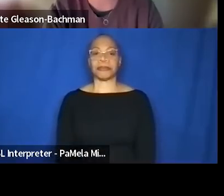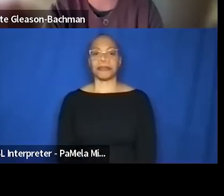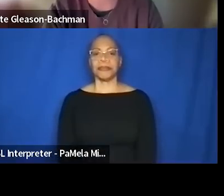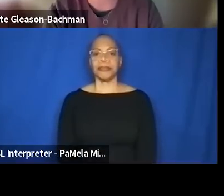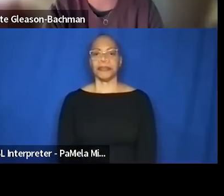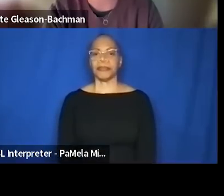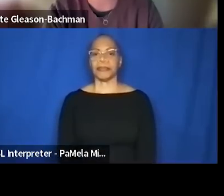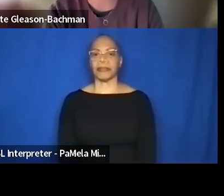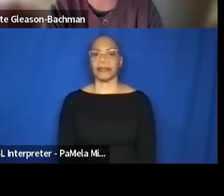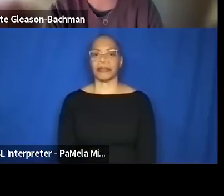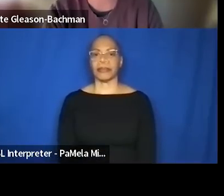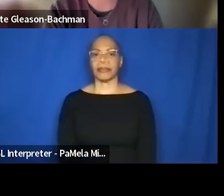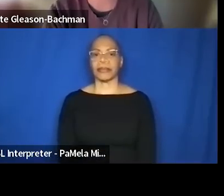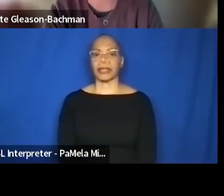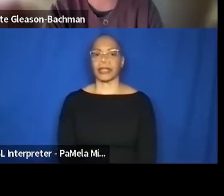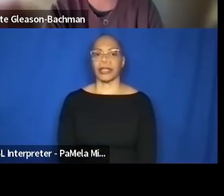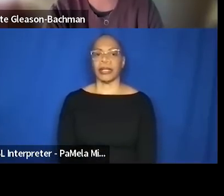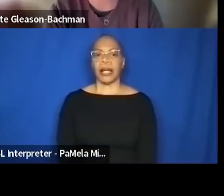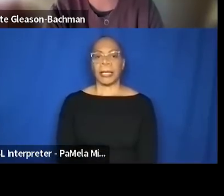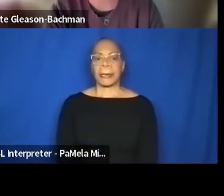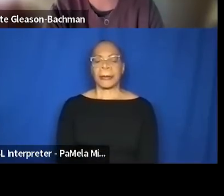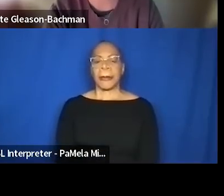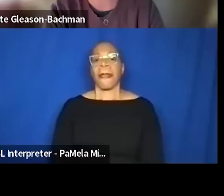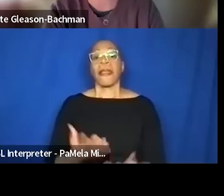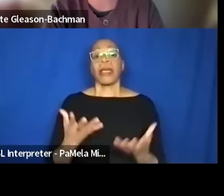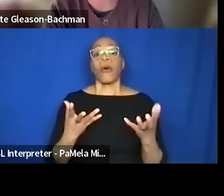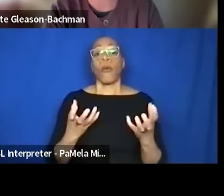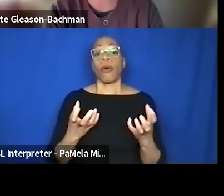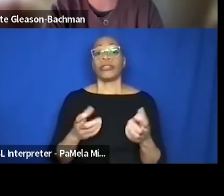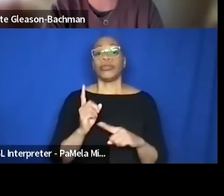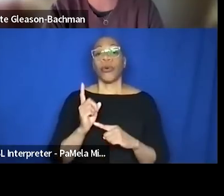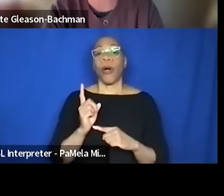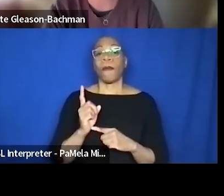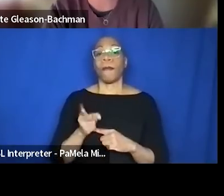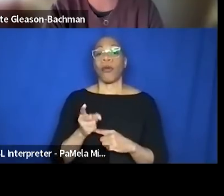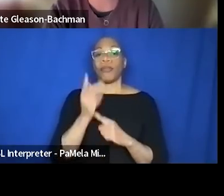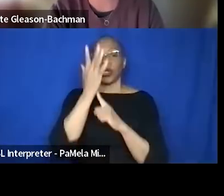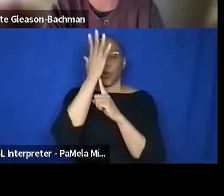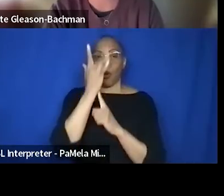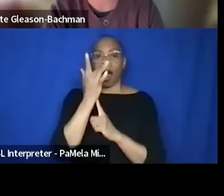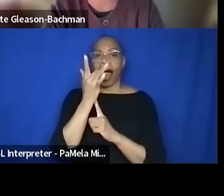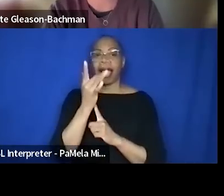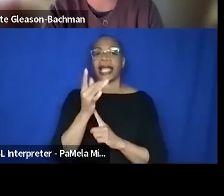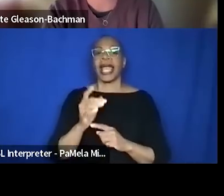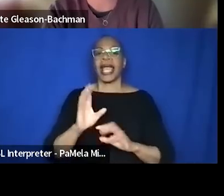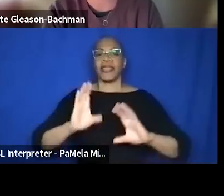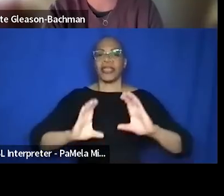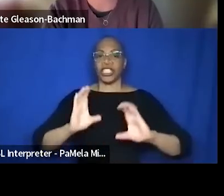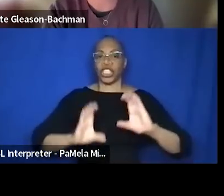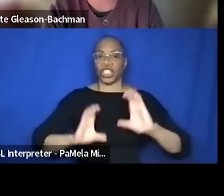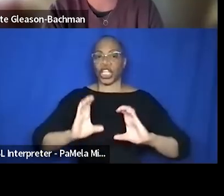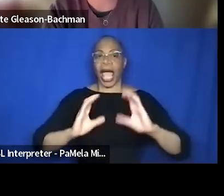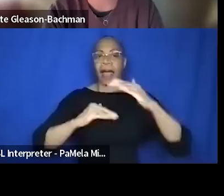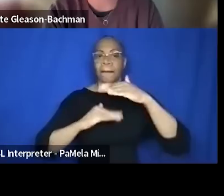So to that, I do want to take a moment. I am dropping 2 resources in the chat for everyone. There were quite a few